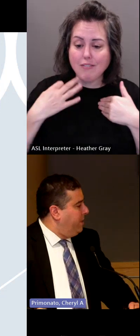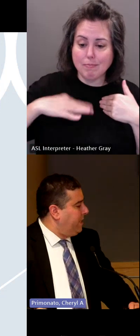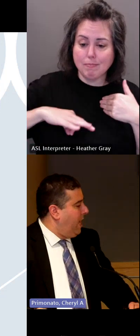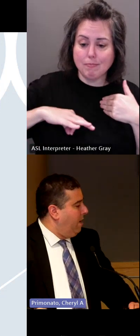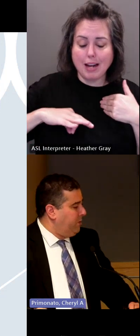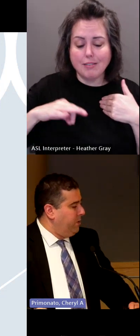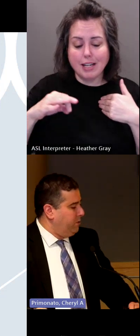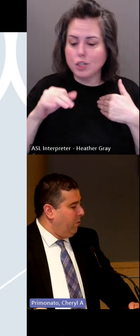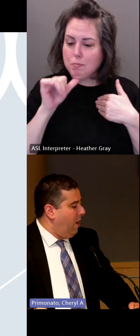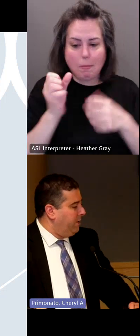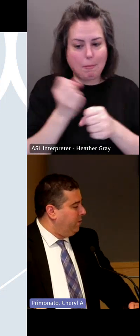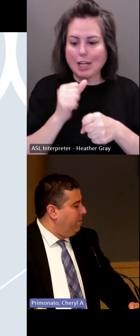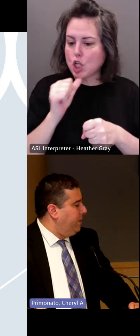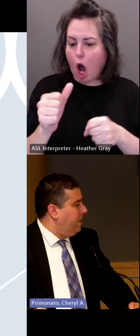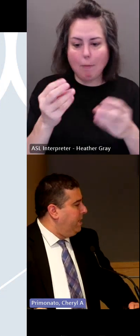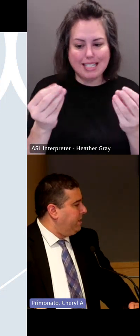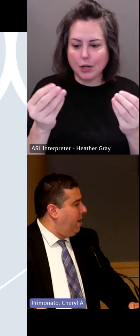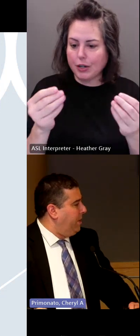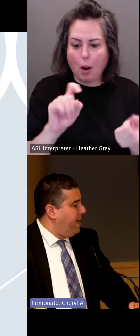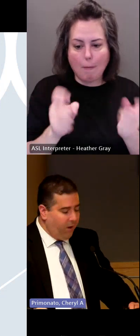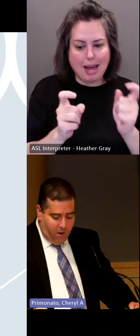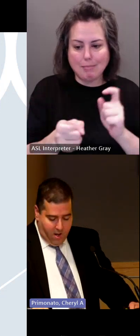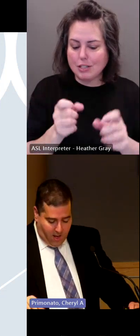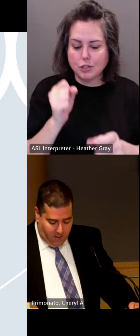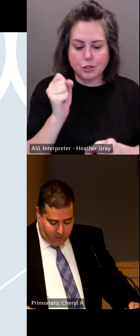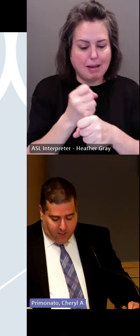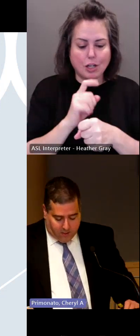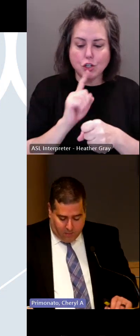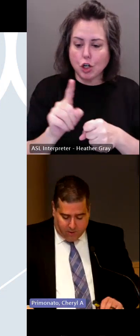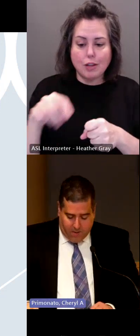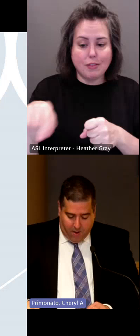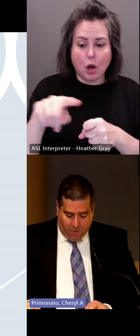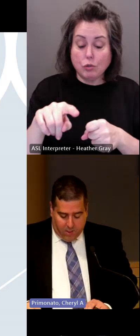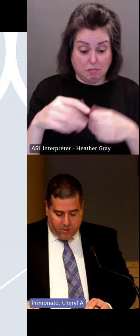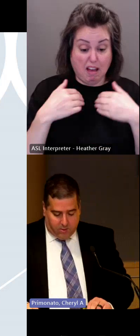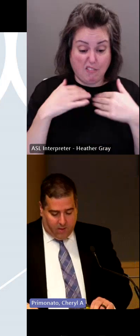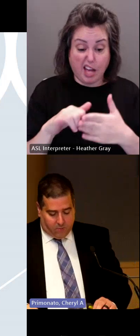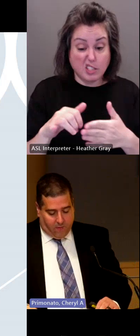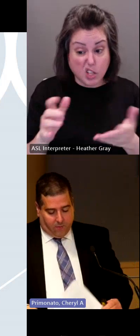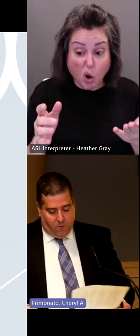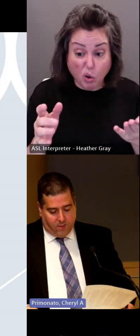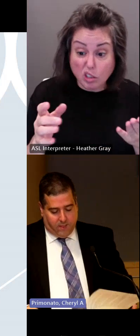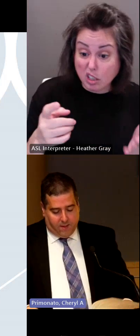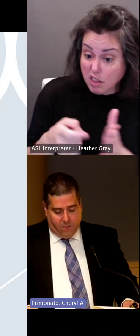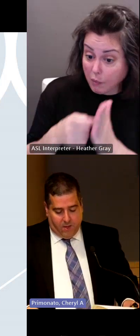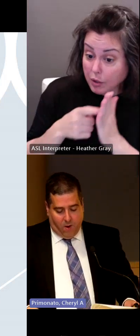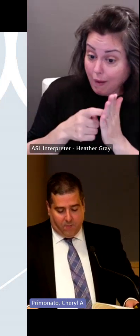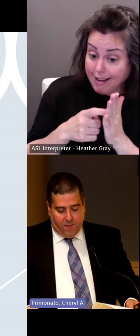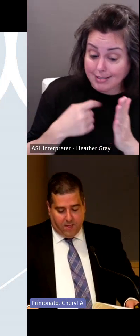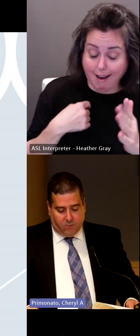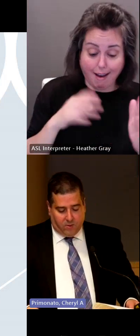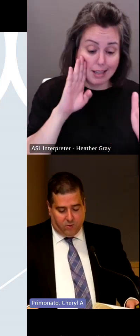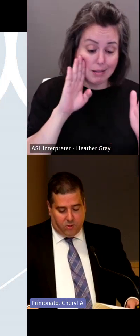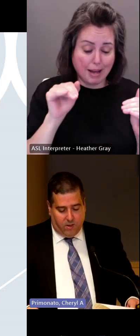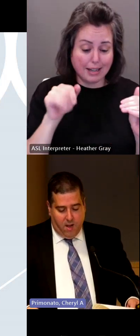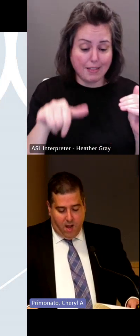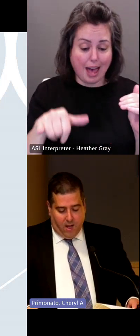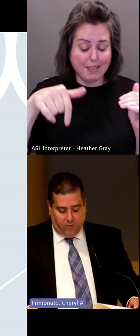non-material amendments to ensure audits are completed at the time they hit. So again, subject to any member questions, I would respectfully request that the committee recommend